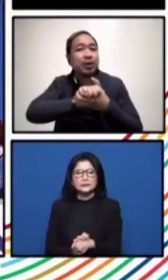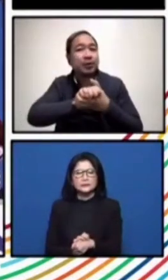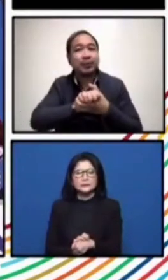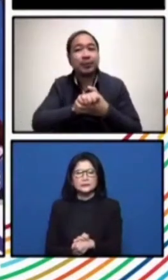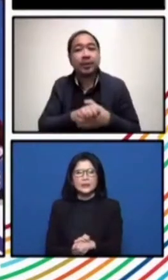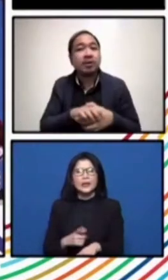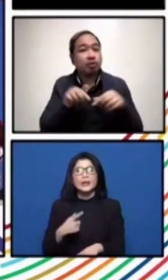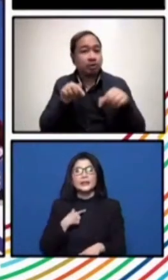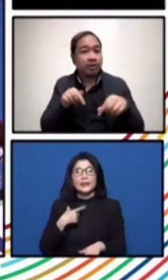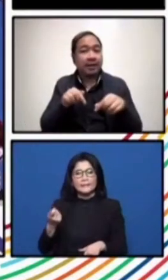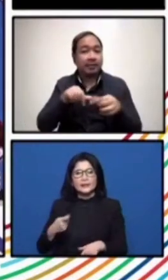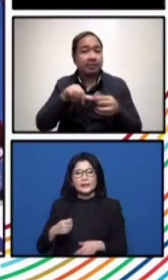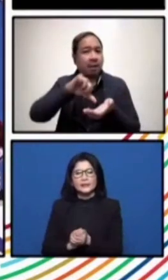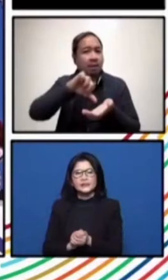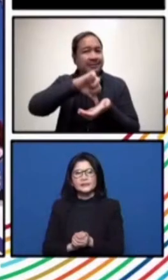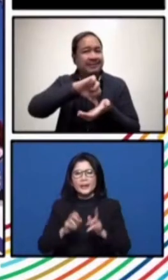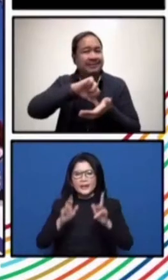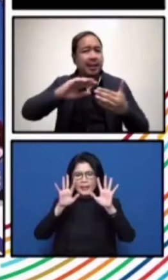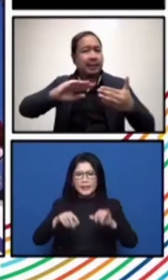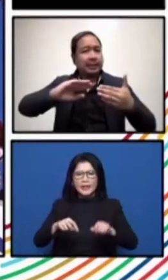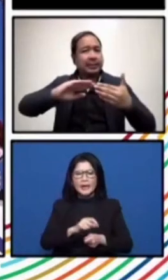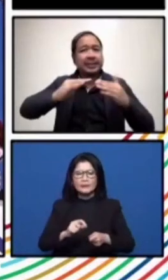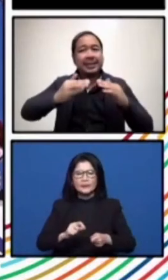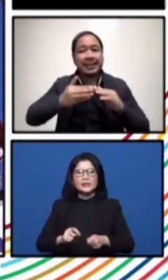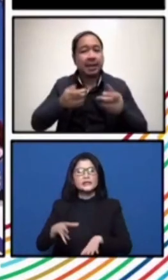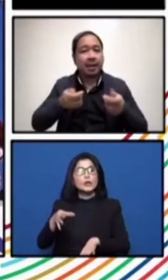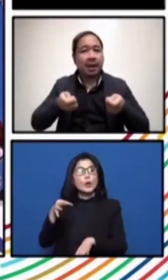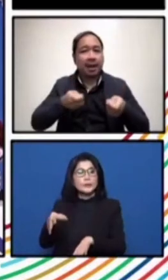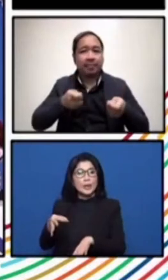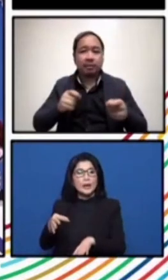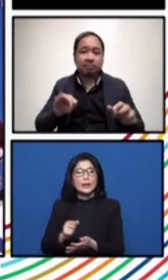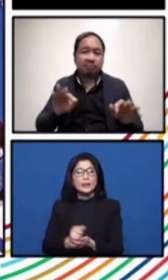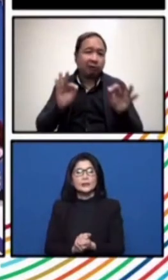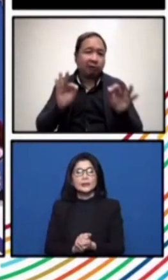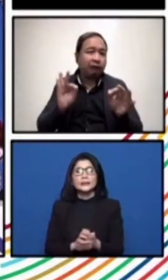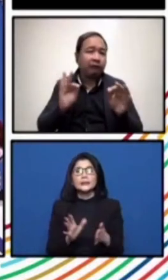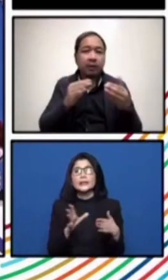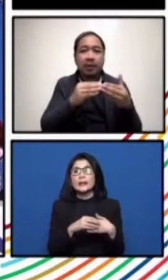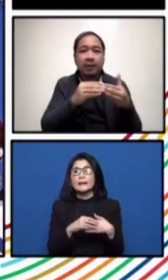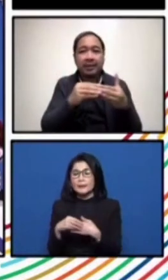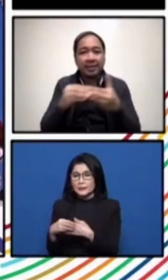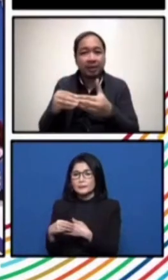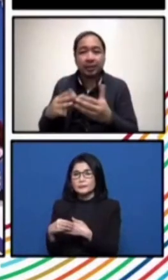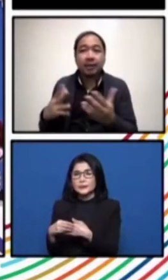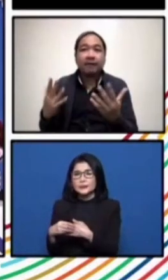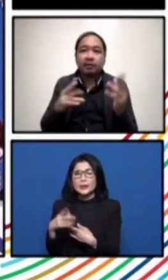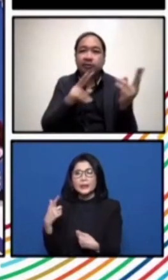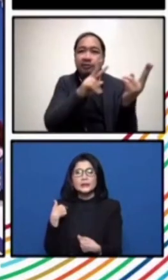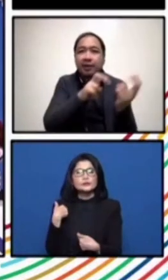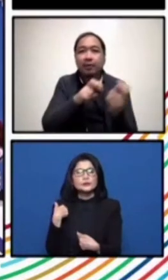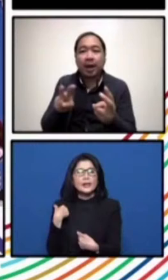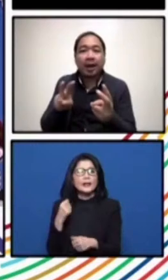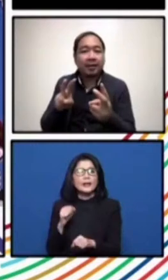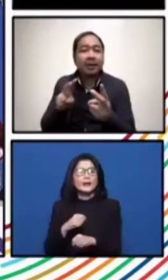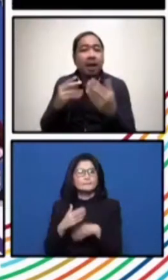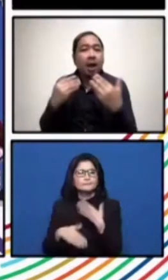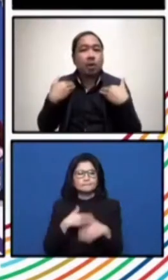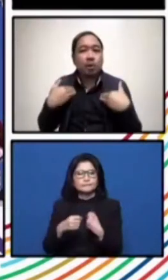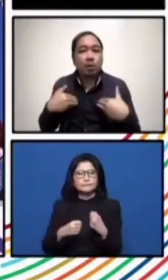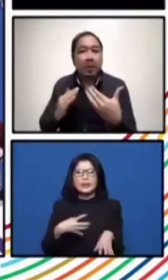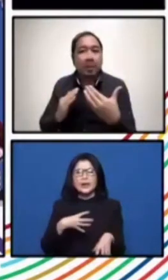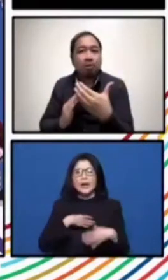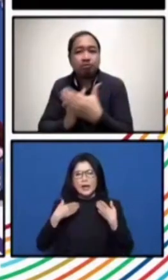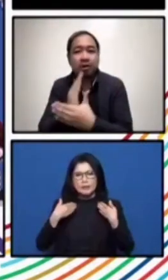with good leadership they have also been implementing those human rights cities approach and yesterday